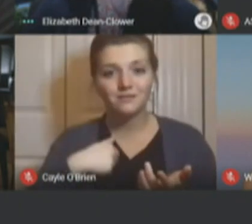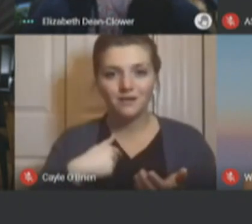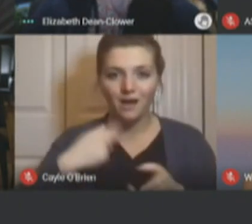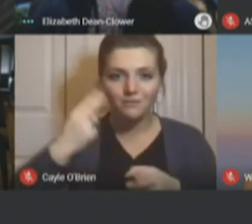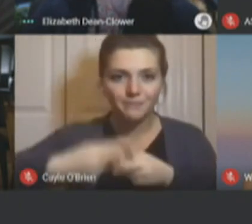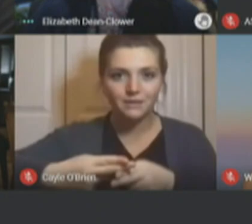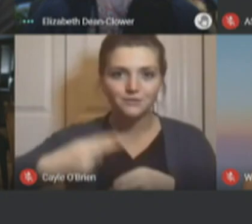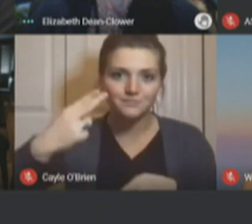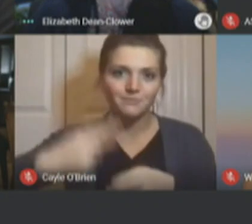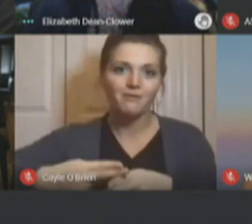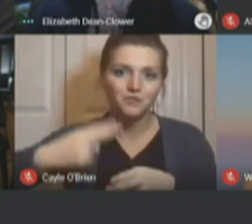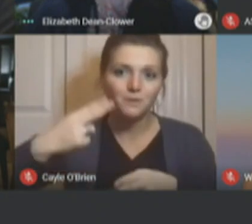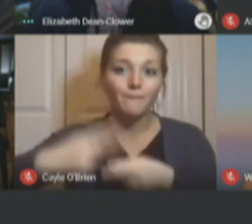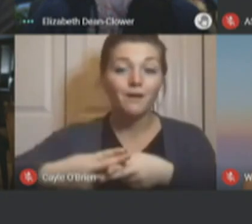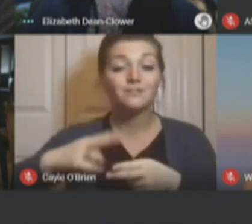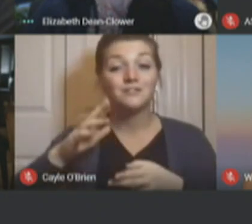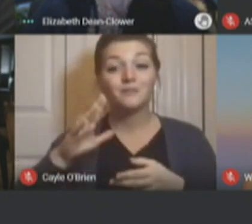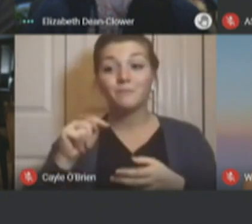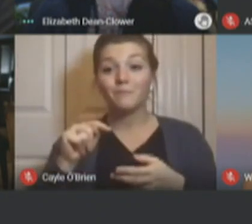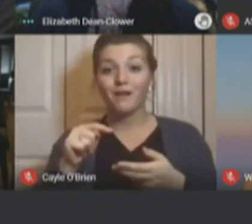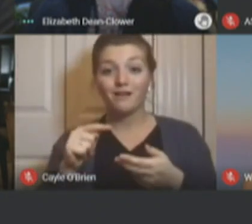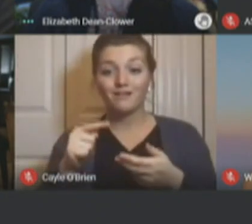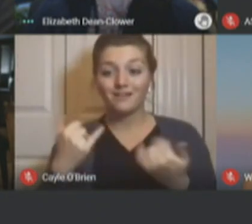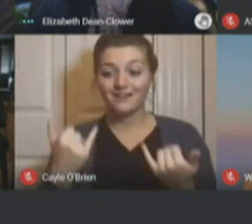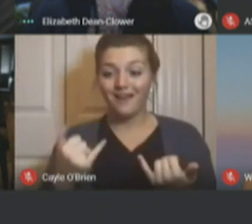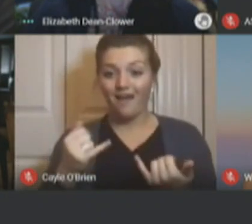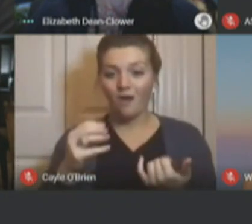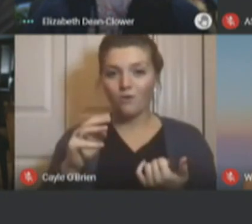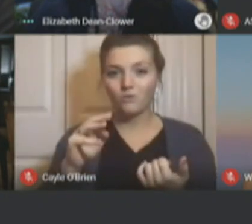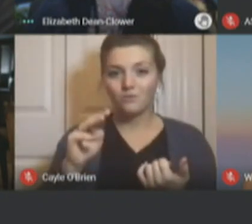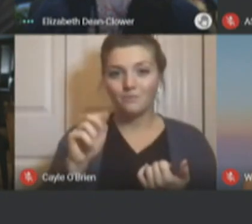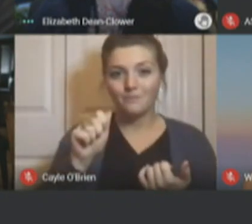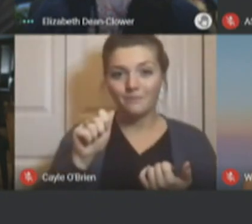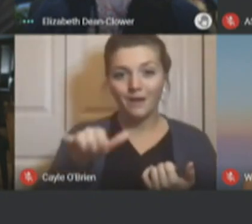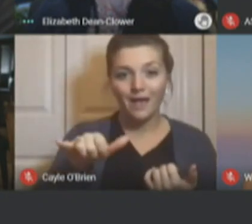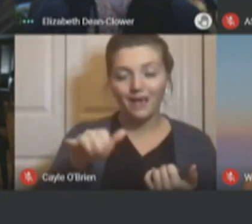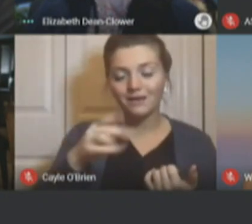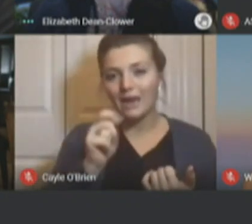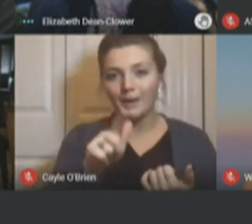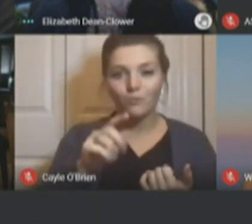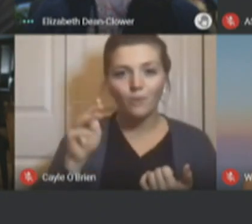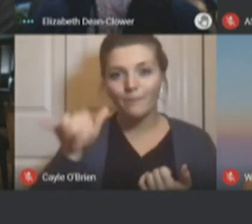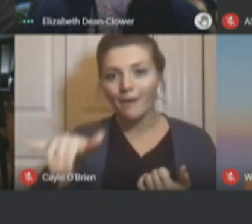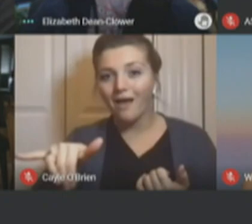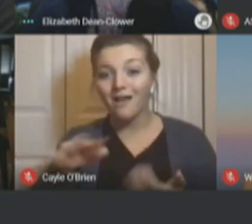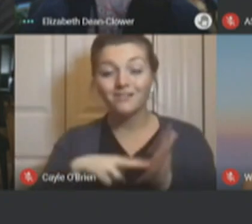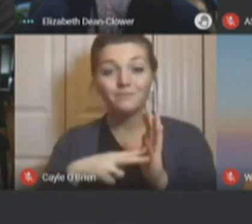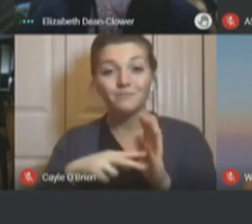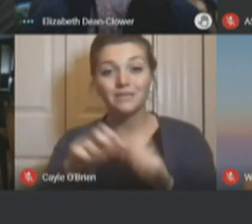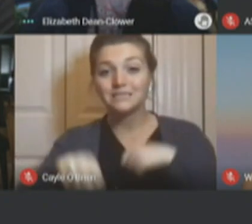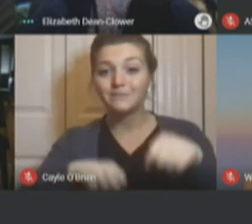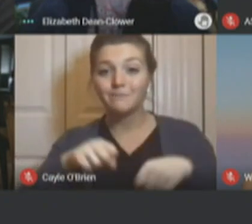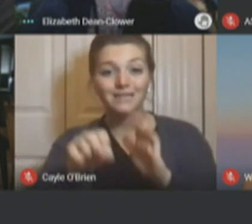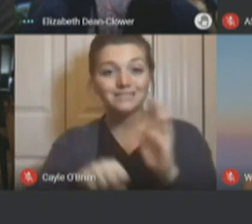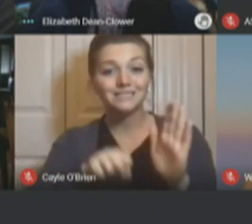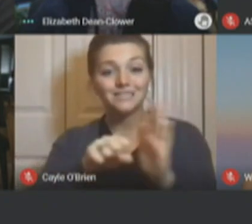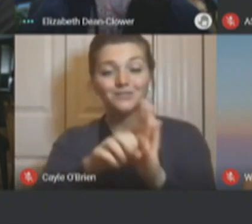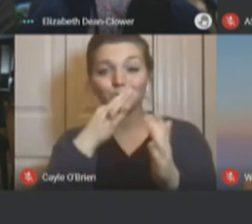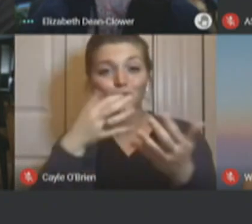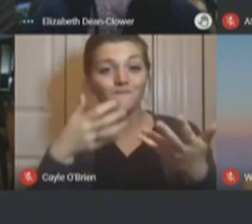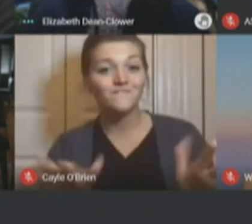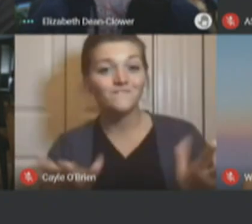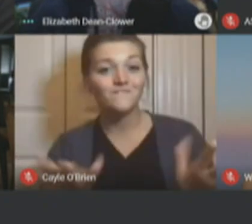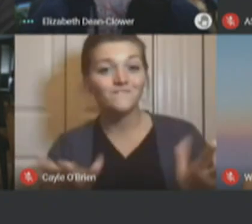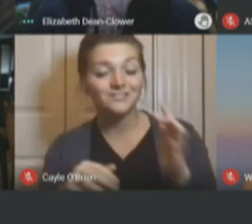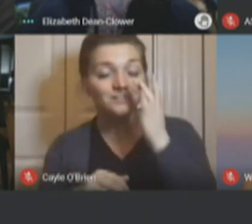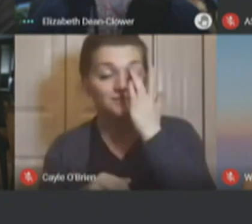time anything happens this year, the bike season will be over. And we are going to